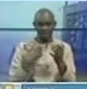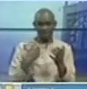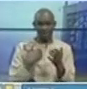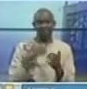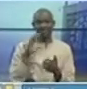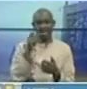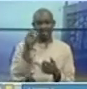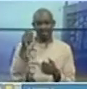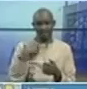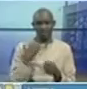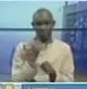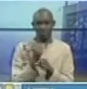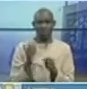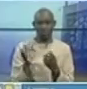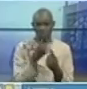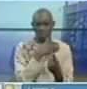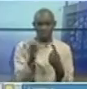candidates to woo voters.